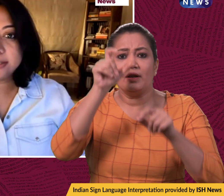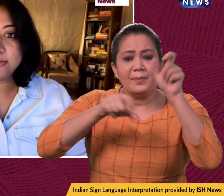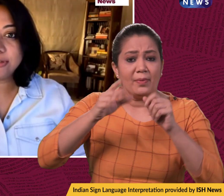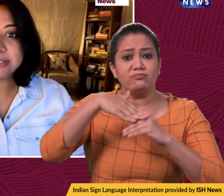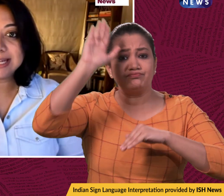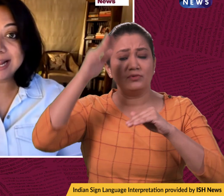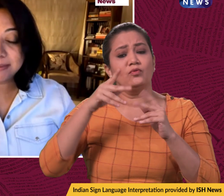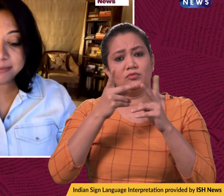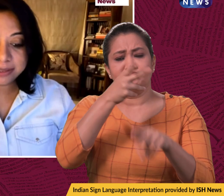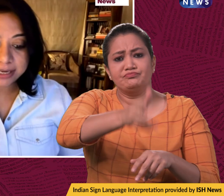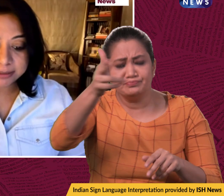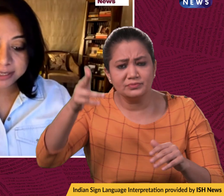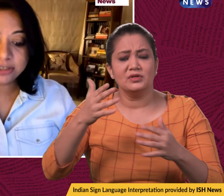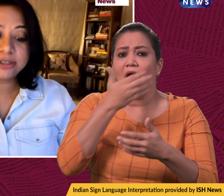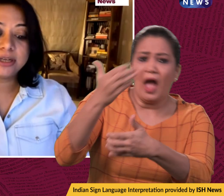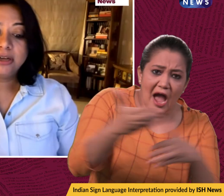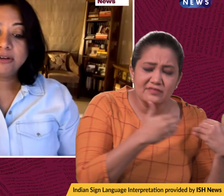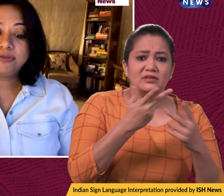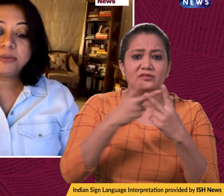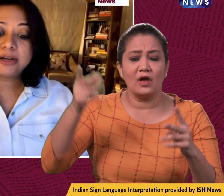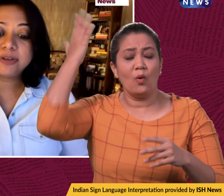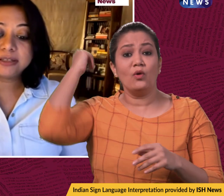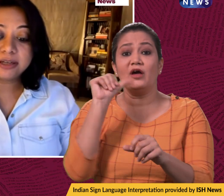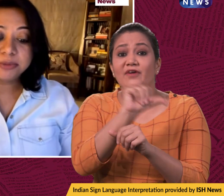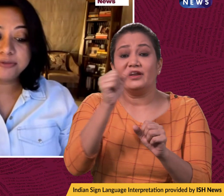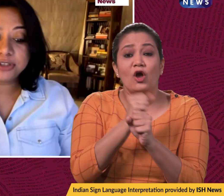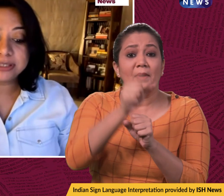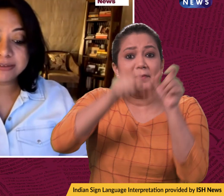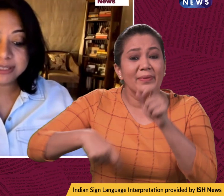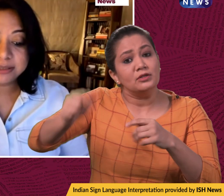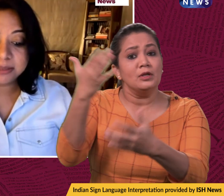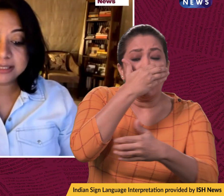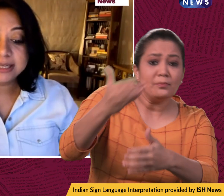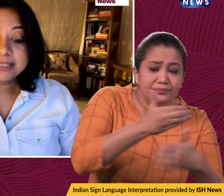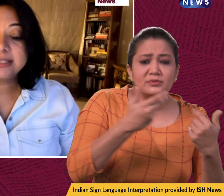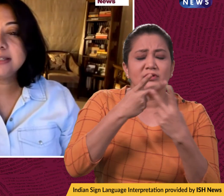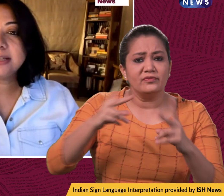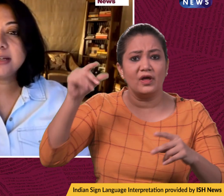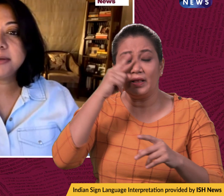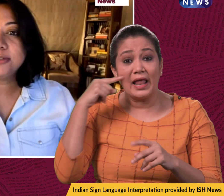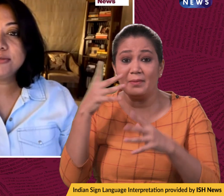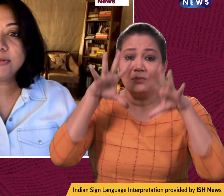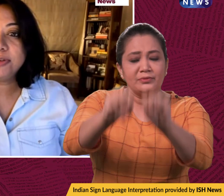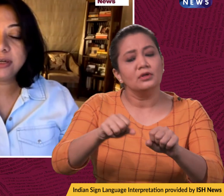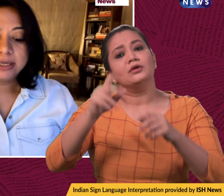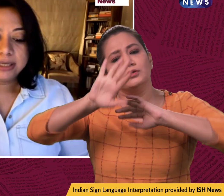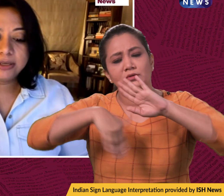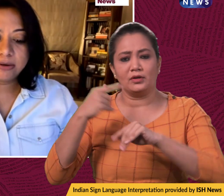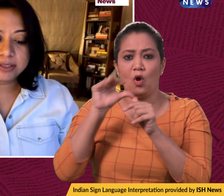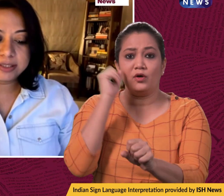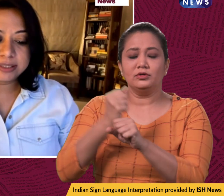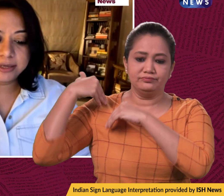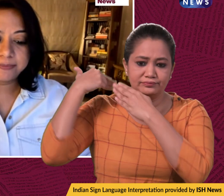100 executions and abductions of former Afghan government officials have taken place since the Taliban took over